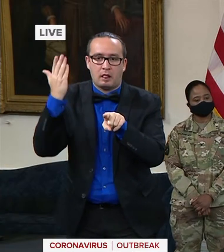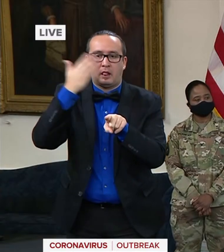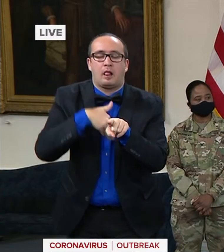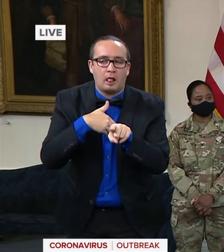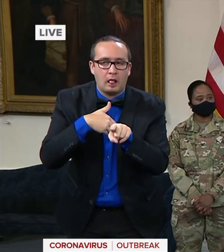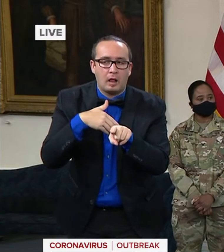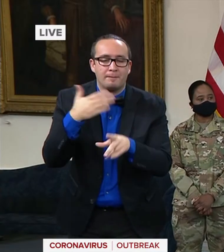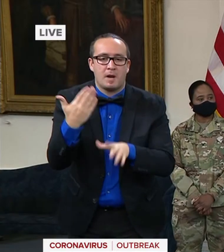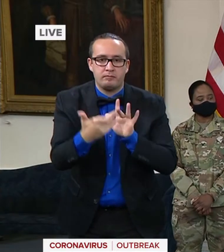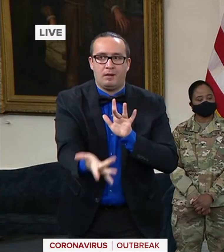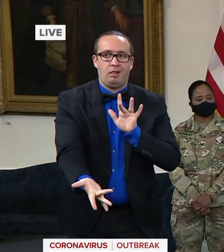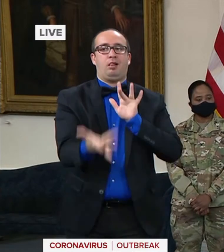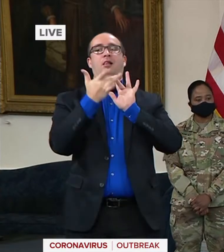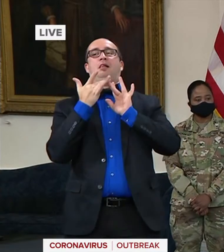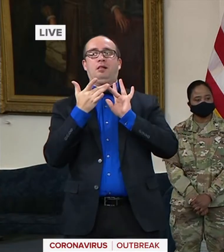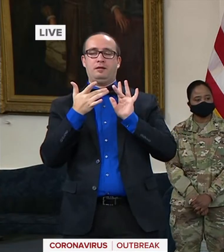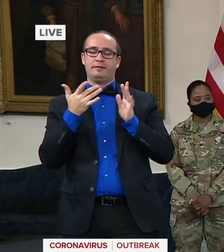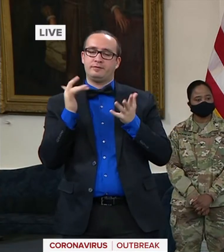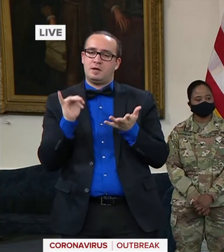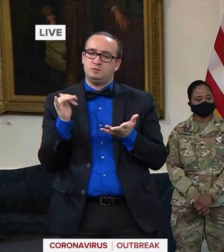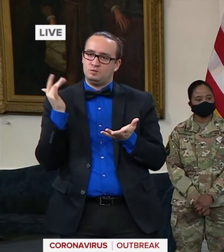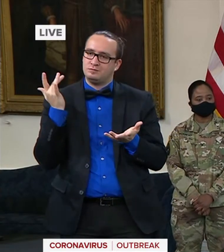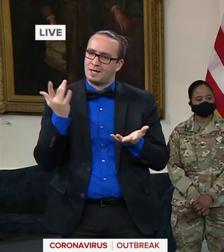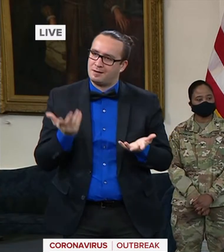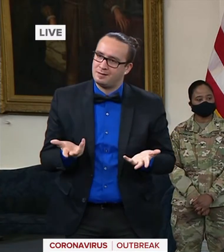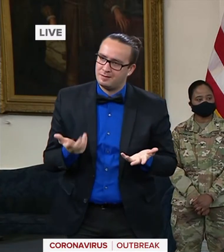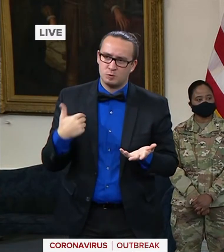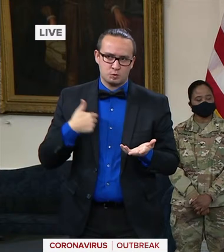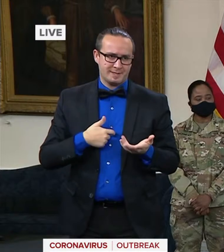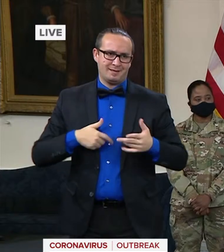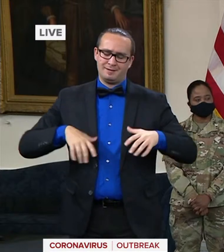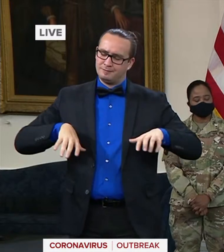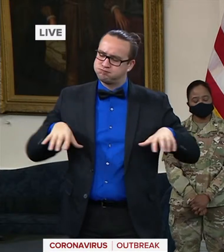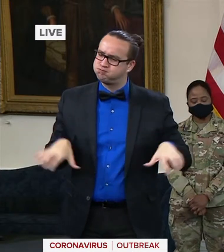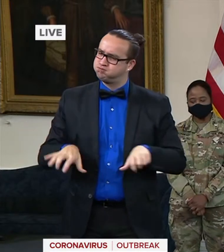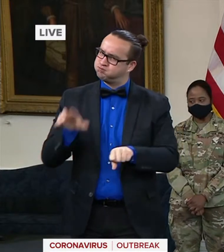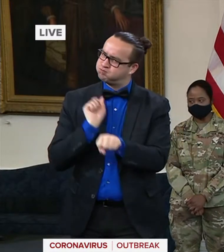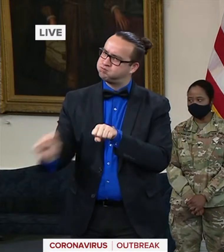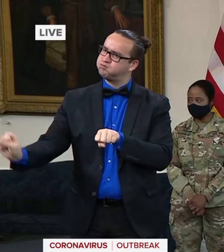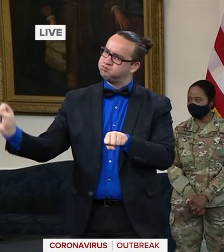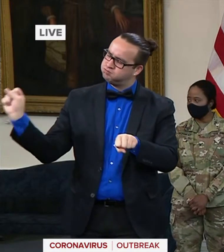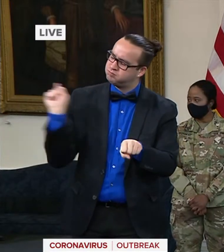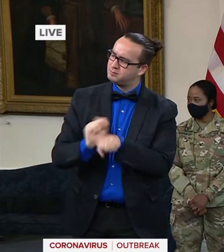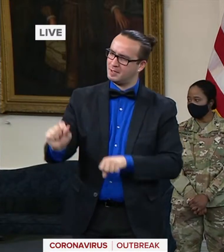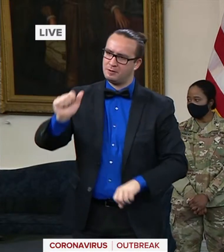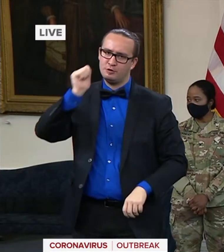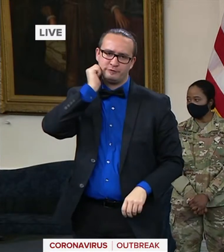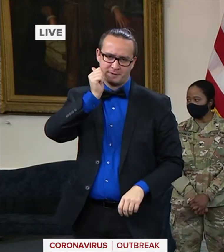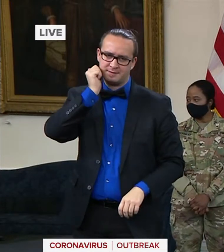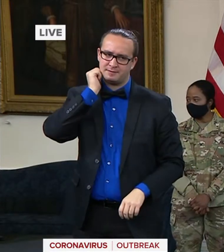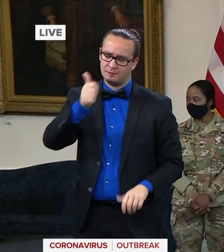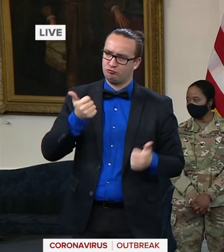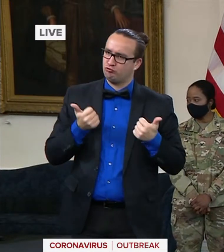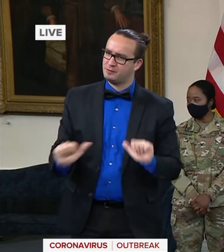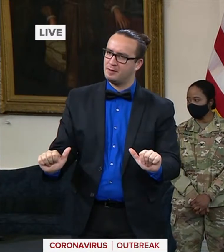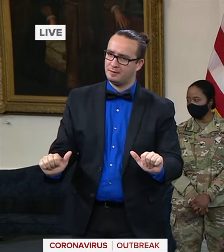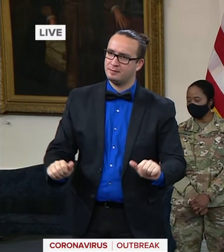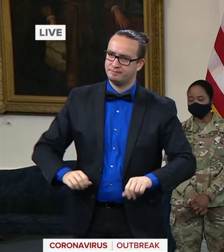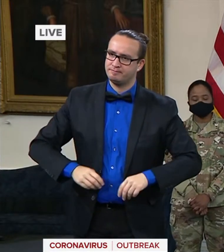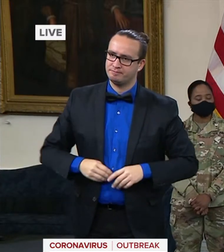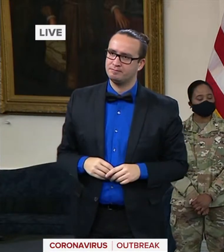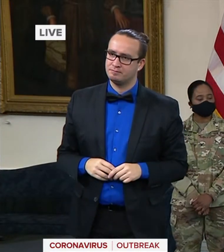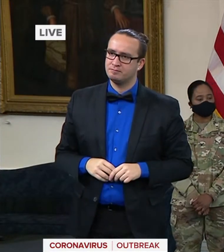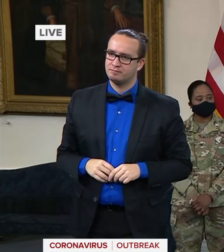bottom-up approach. We're trying to do everything we possibly can. Currently, as of today, I think 60.4%